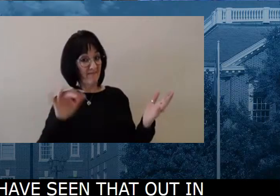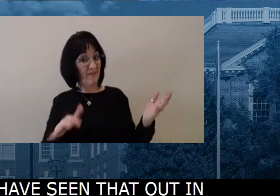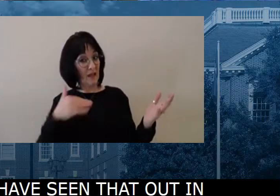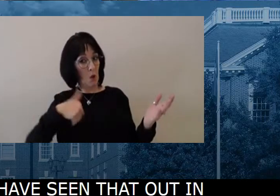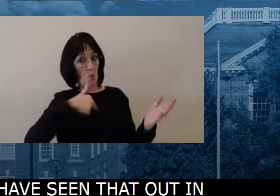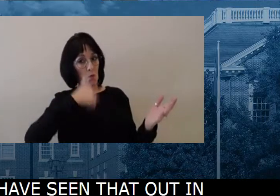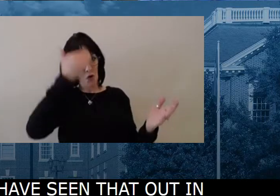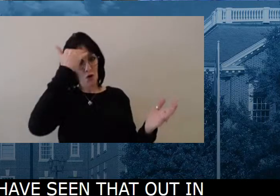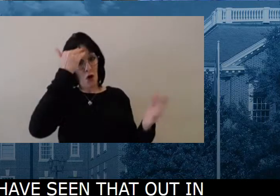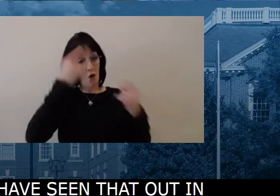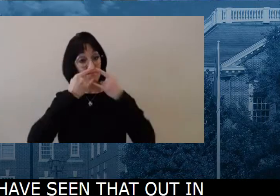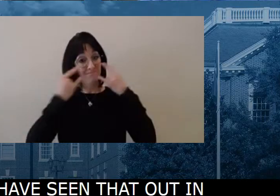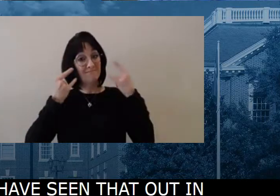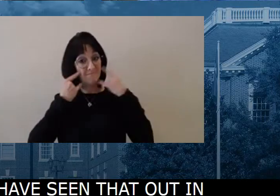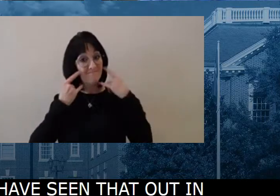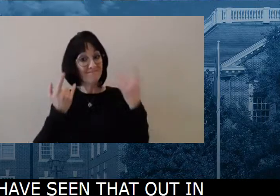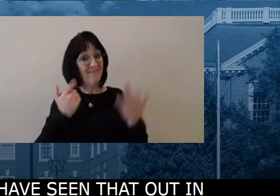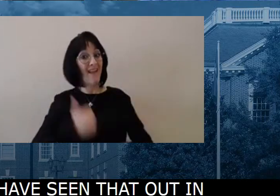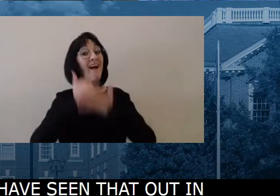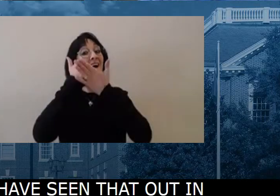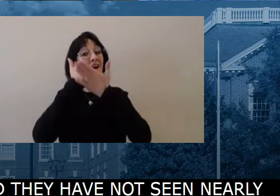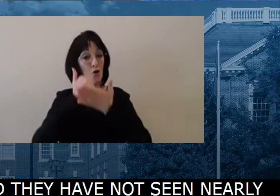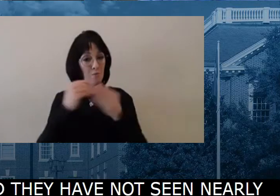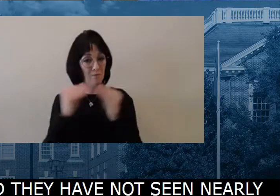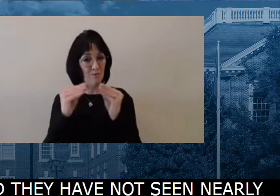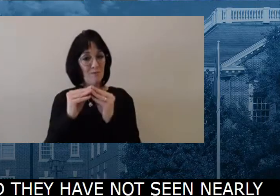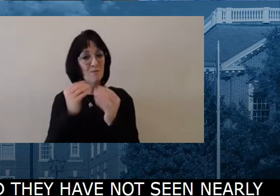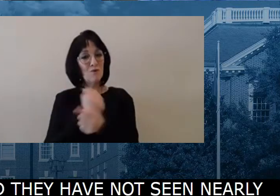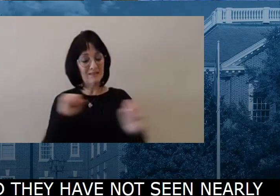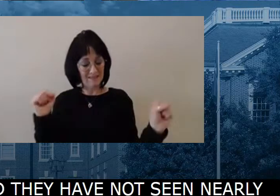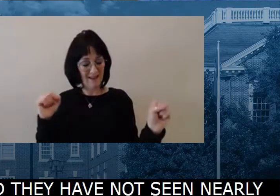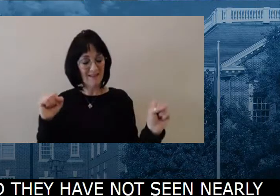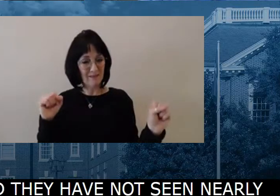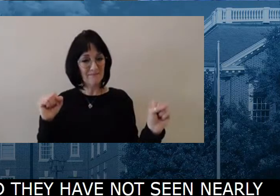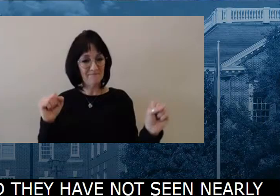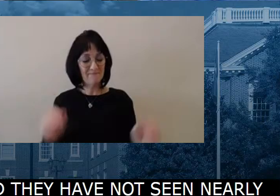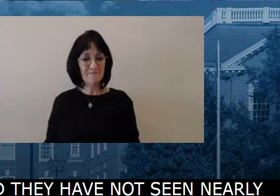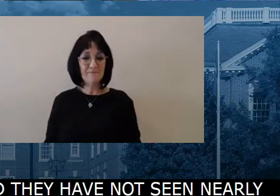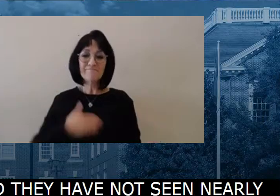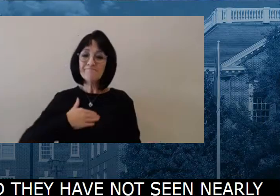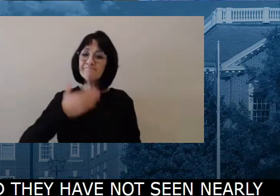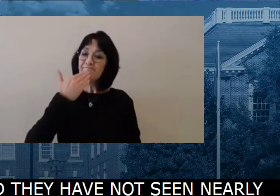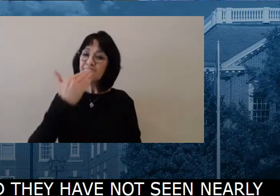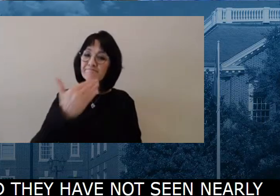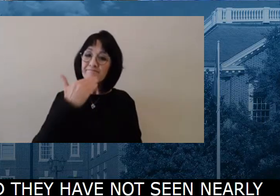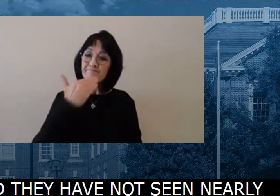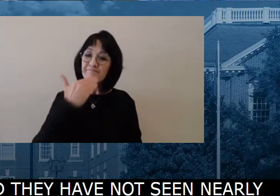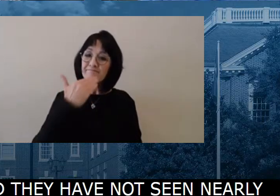media have some questions. We appreciate everybody for joining us again today.